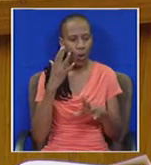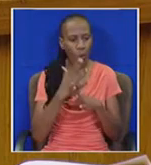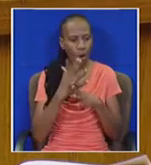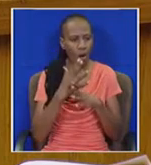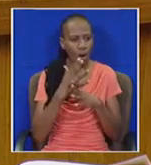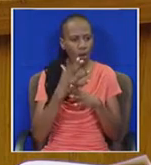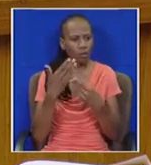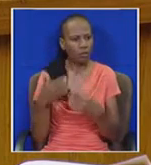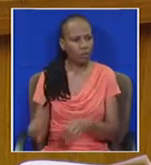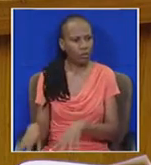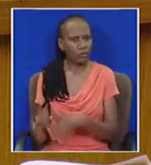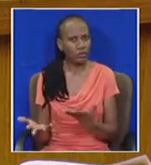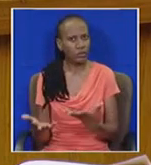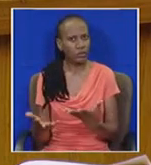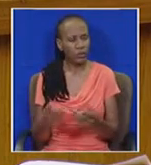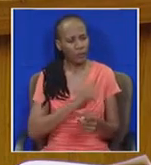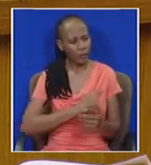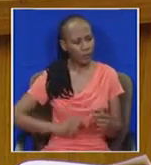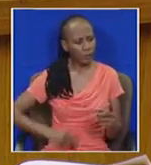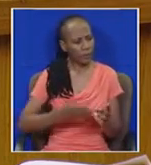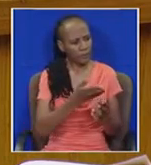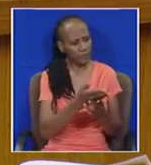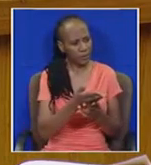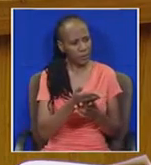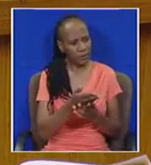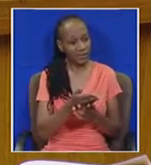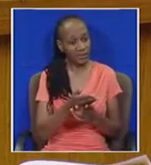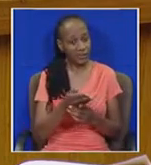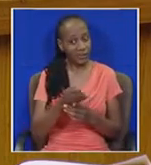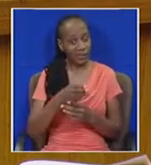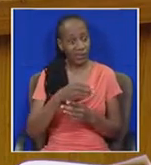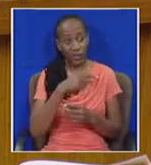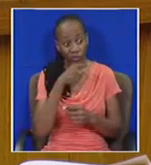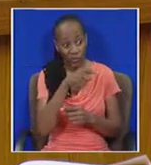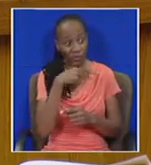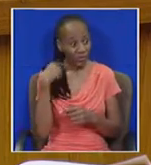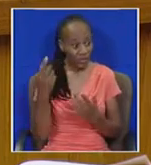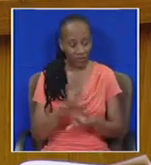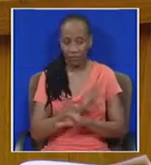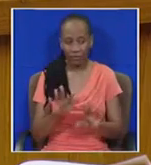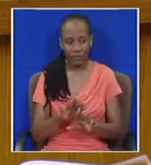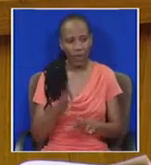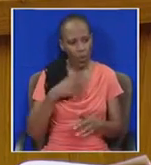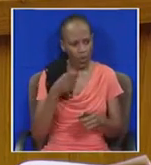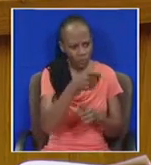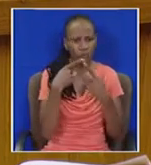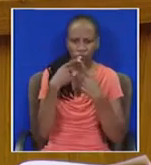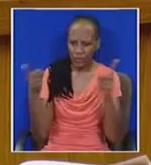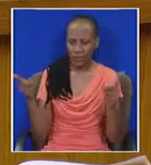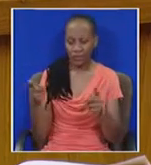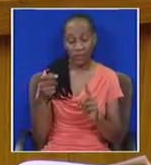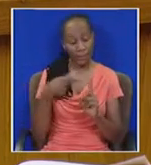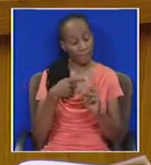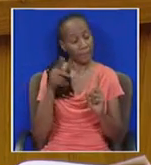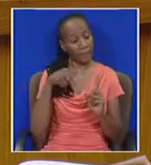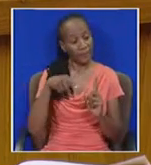country that he has not killed you. You are alive, that you have forgiven Peter Ndoro. And